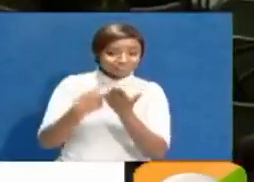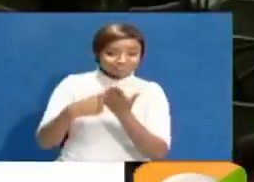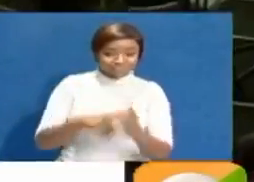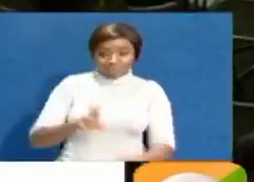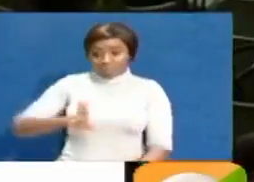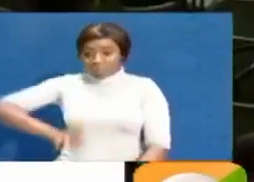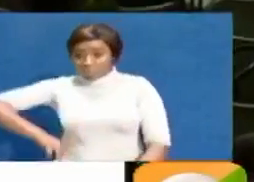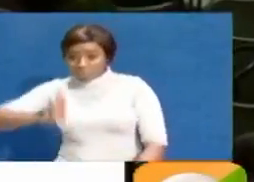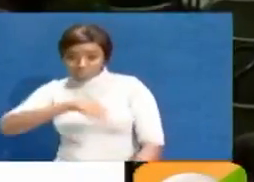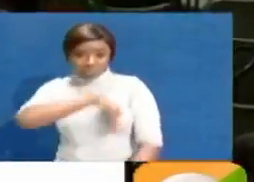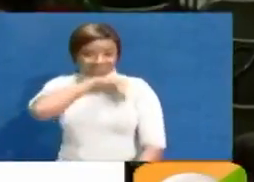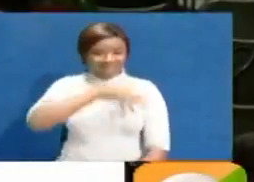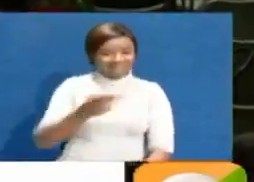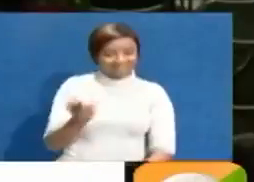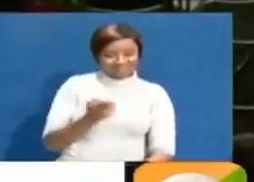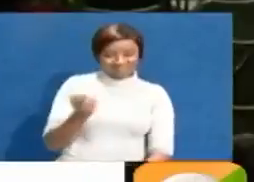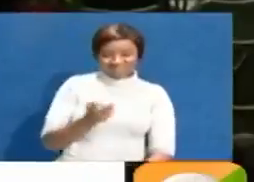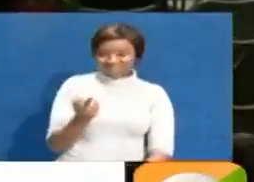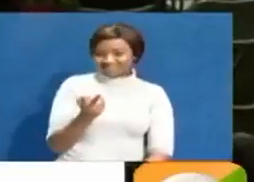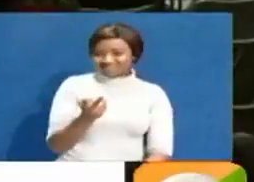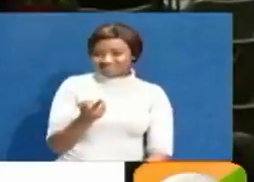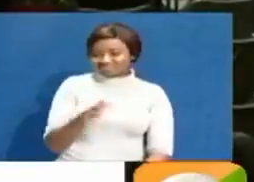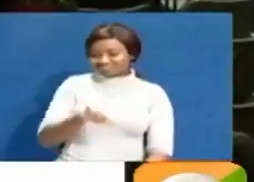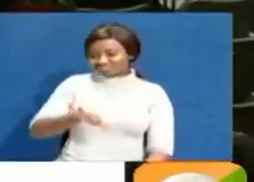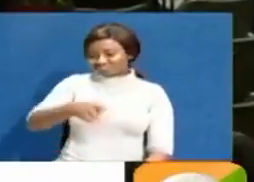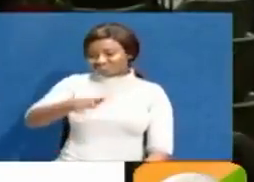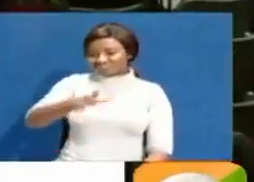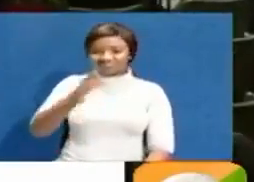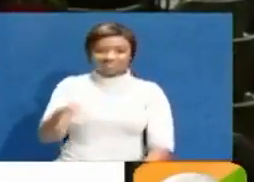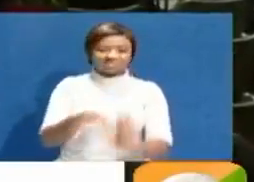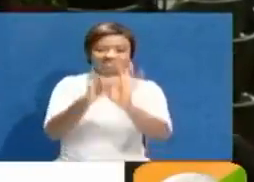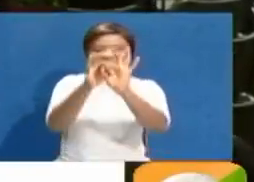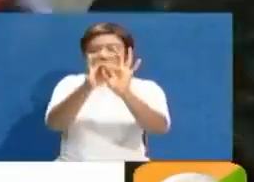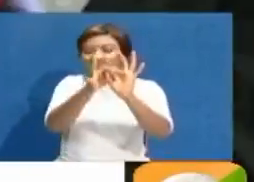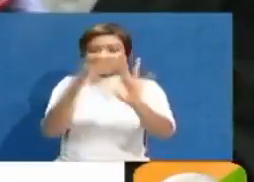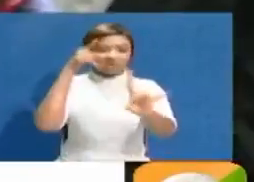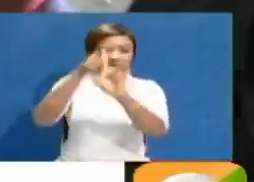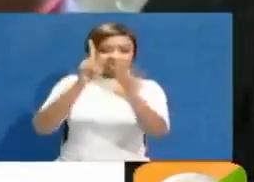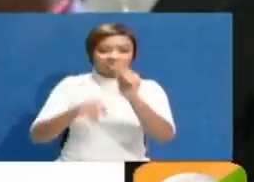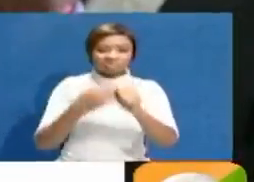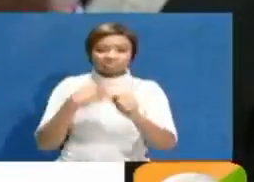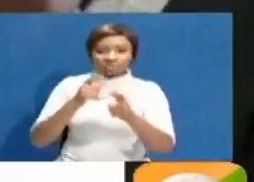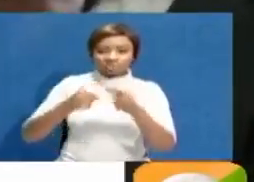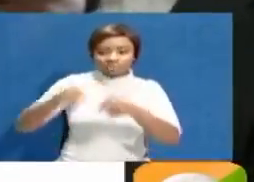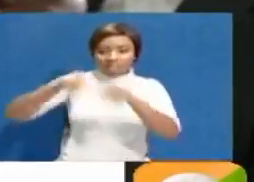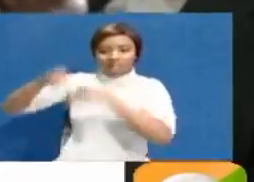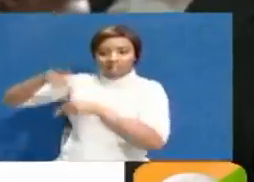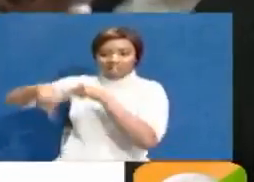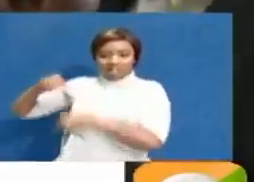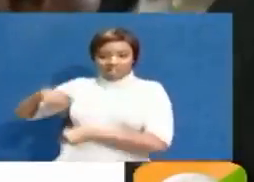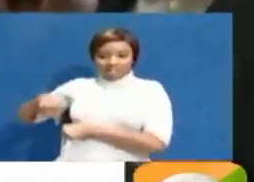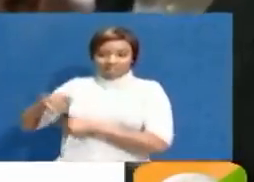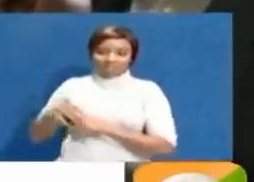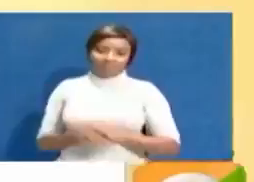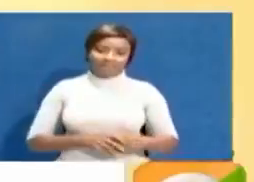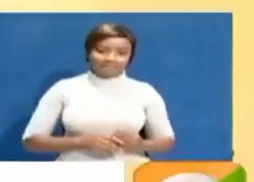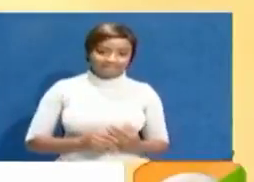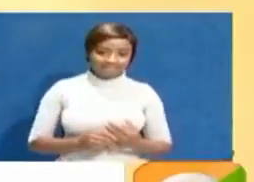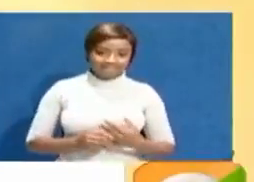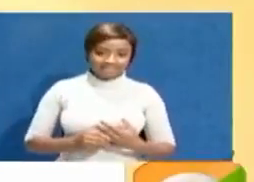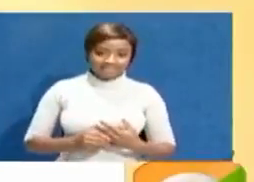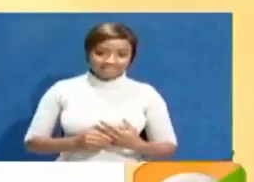and ODM leader Raila Odinga as a disruptive alliance bent on reversing the gains made by the Jubilee